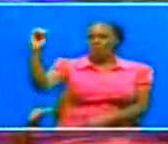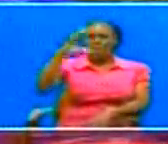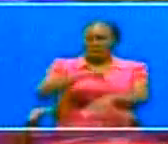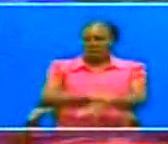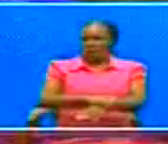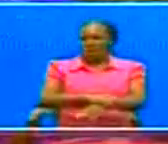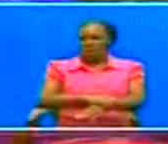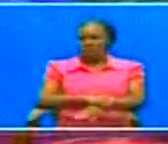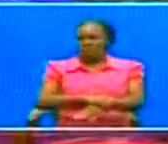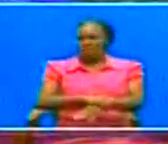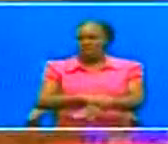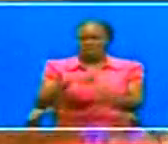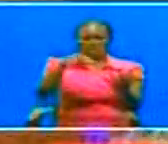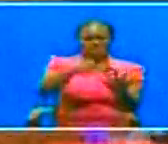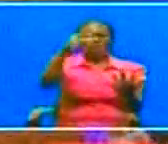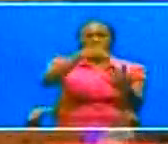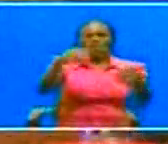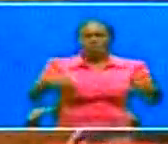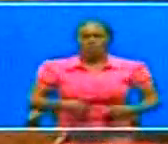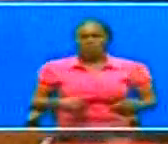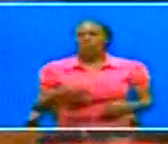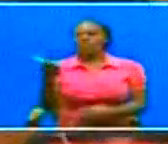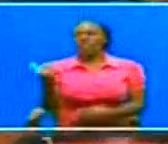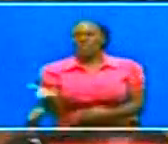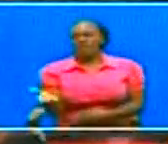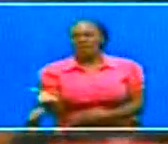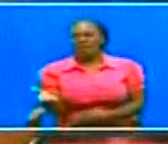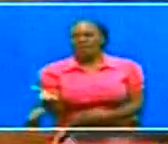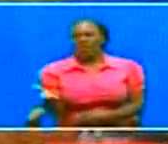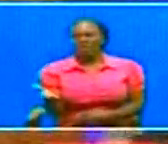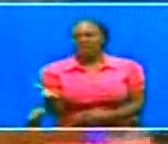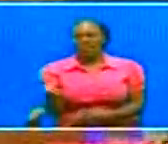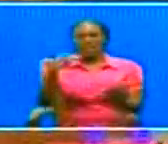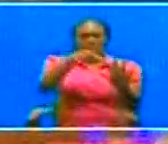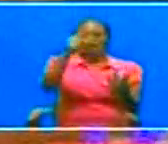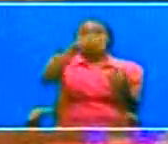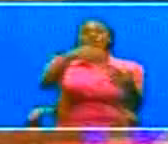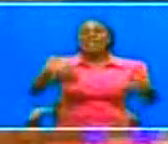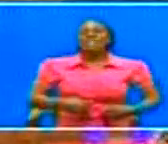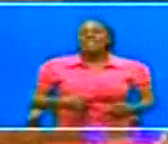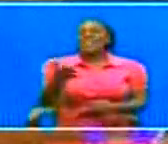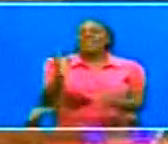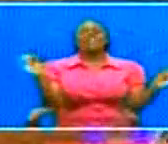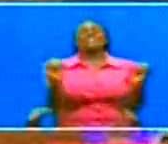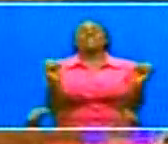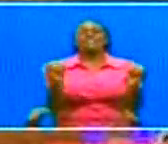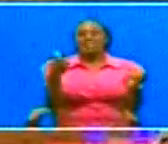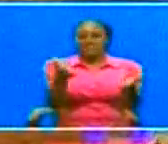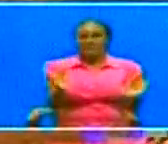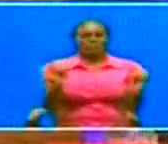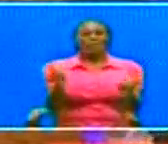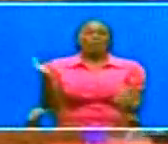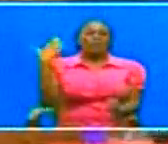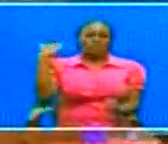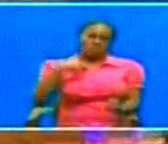Yeah. The Chagula Teenies, all the little ones that don't exist anymore. Chagula. It's okay. Man, it's something.